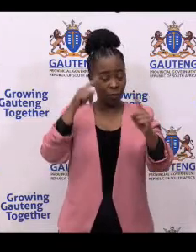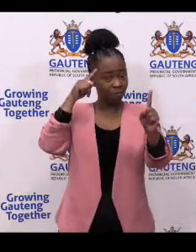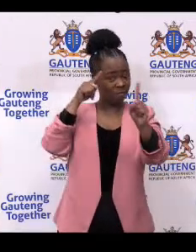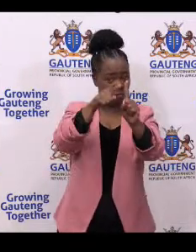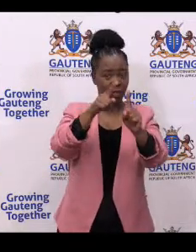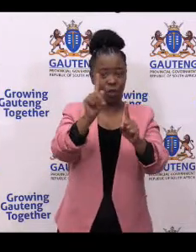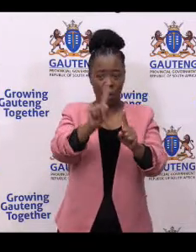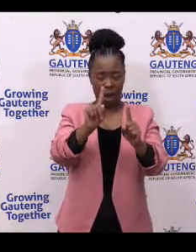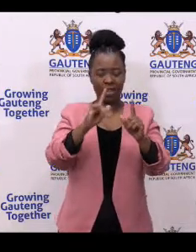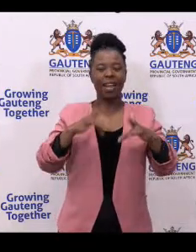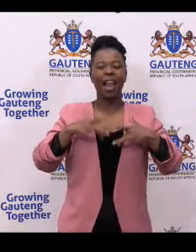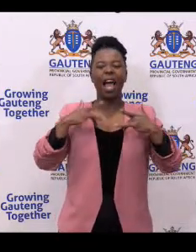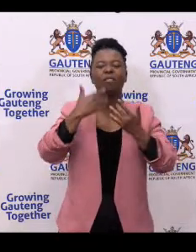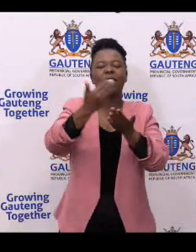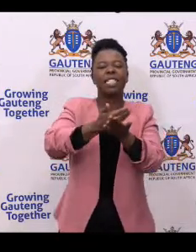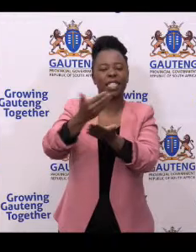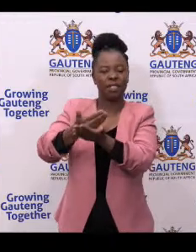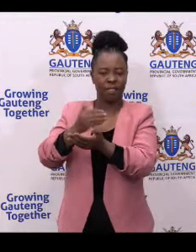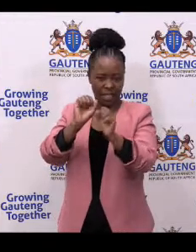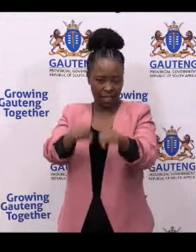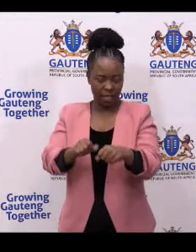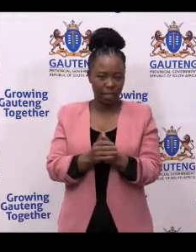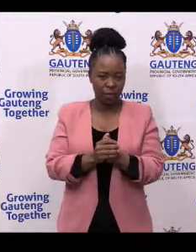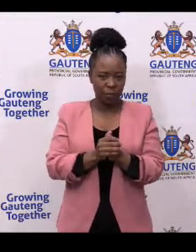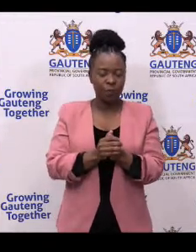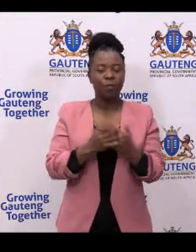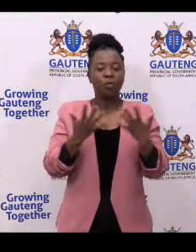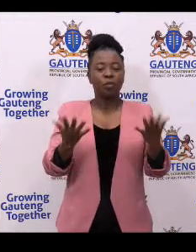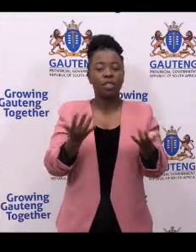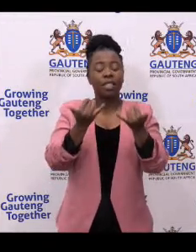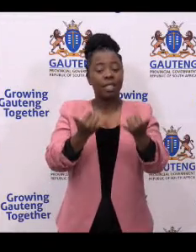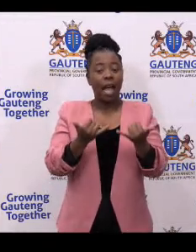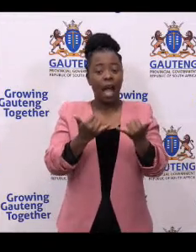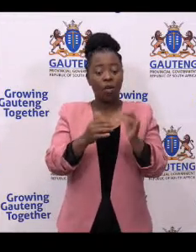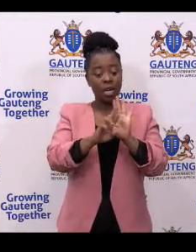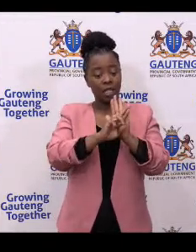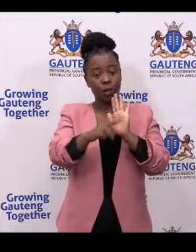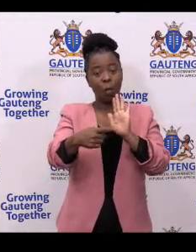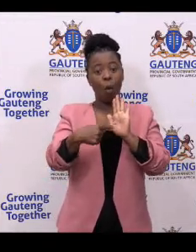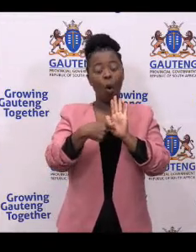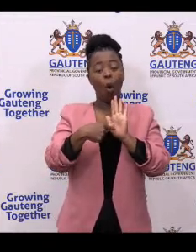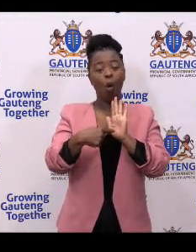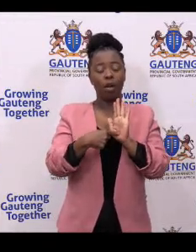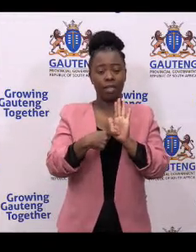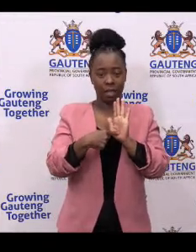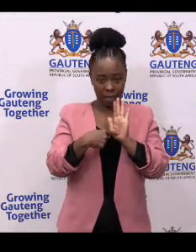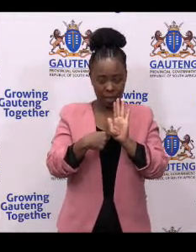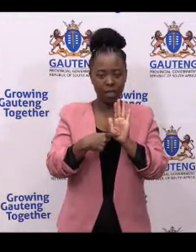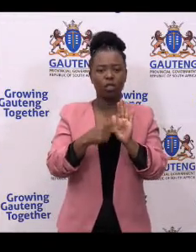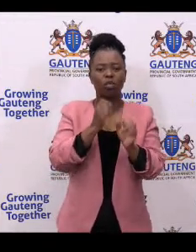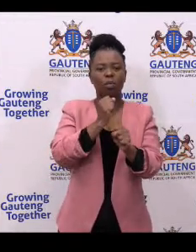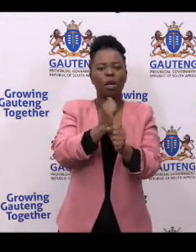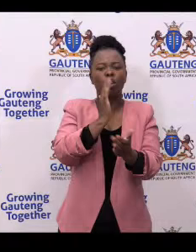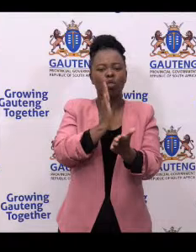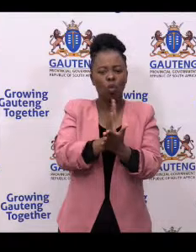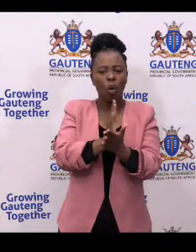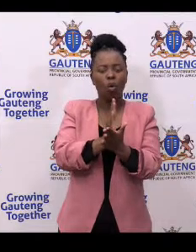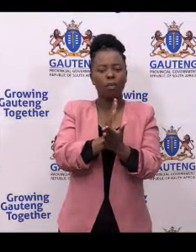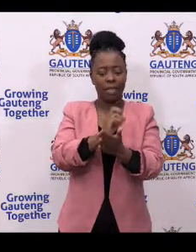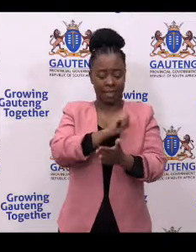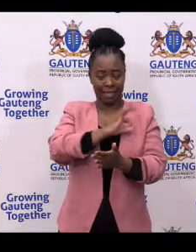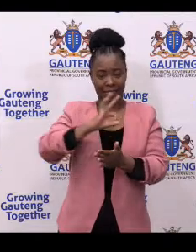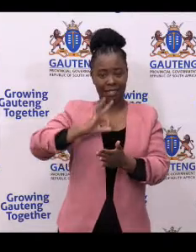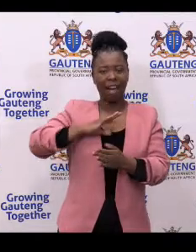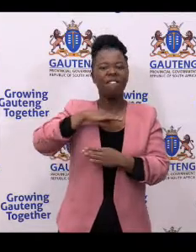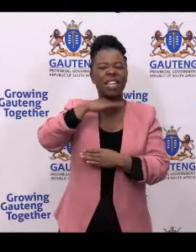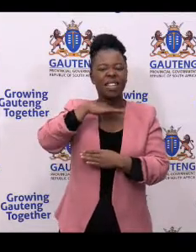So the response also has to look at all the aspects of making sure that we do have adequate staff,